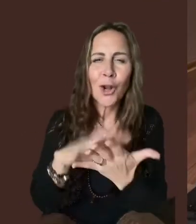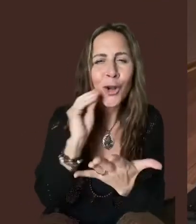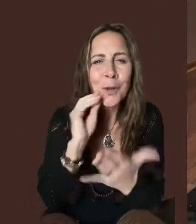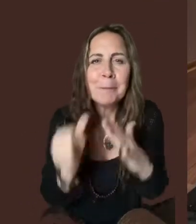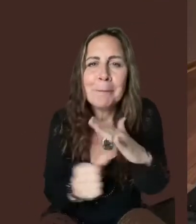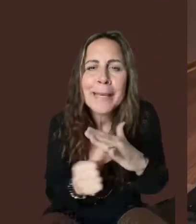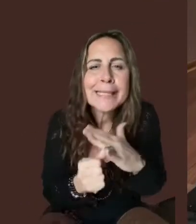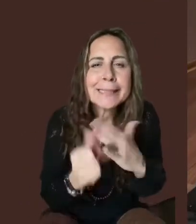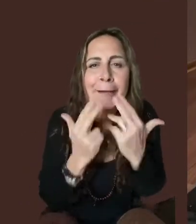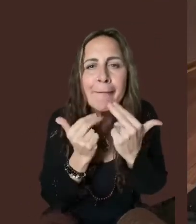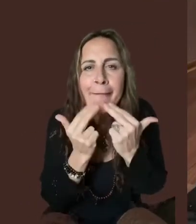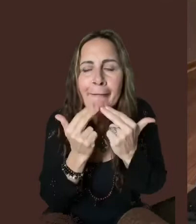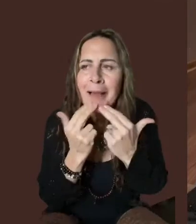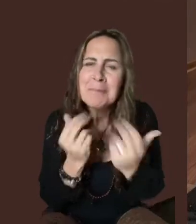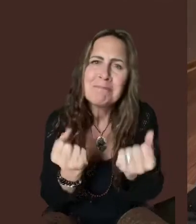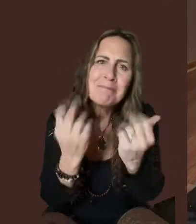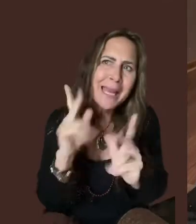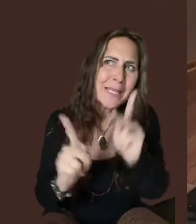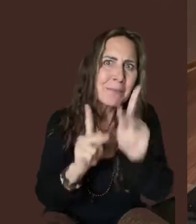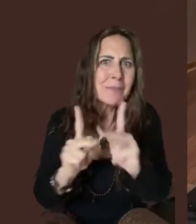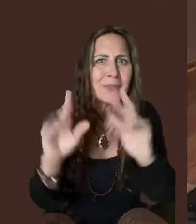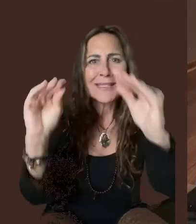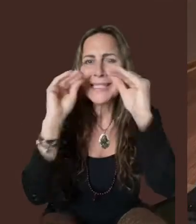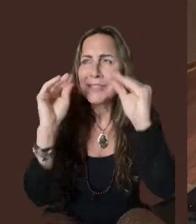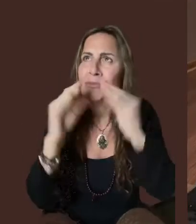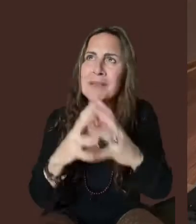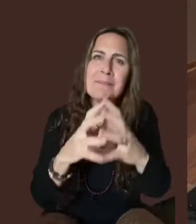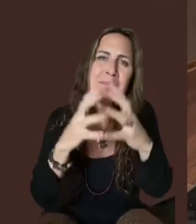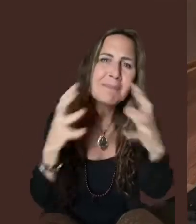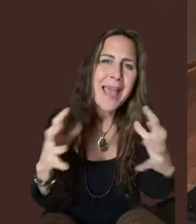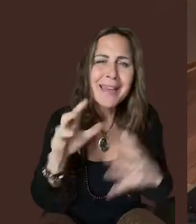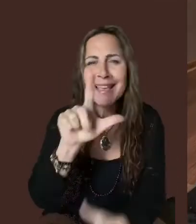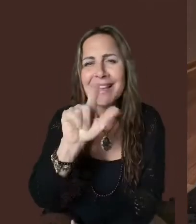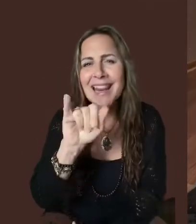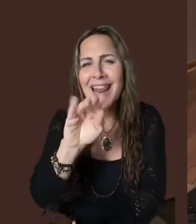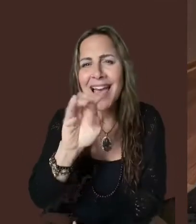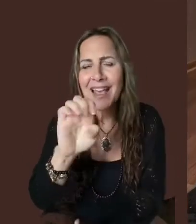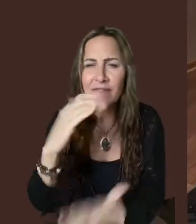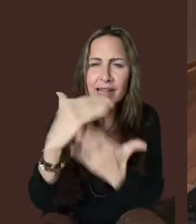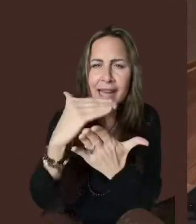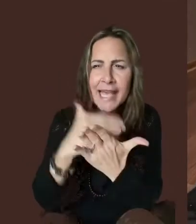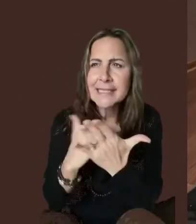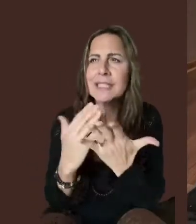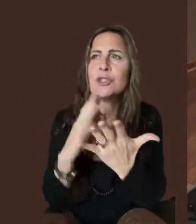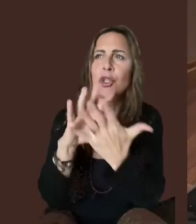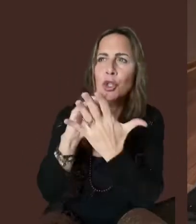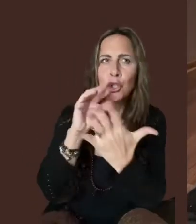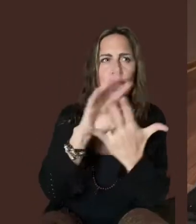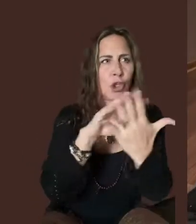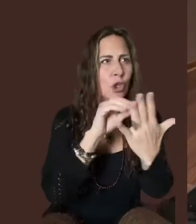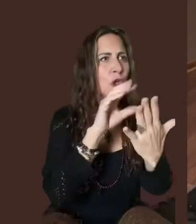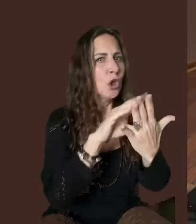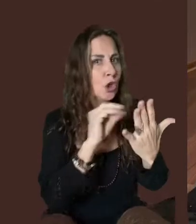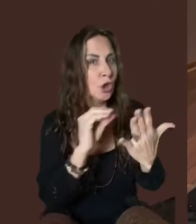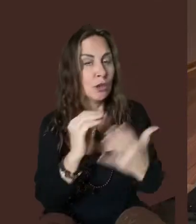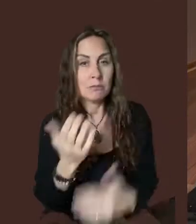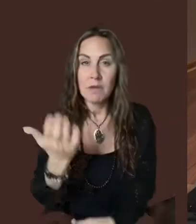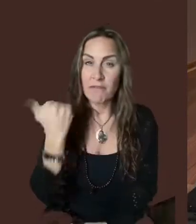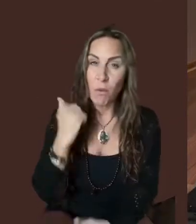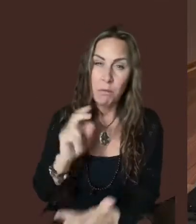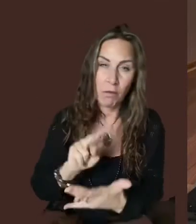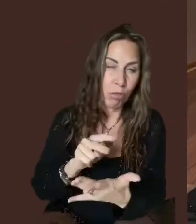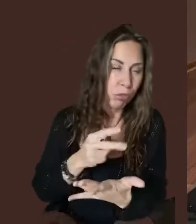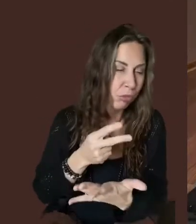had so many good people who've taught me so many life lessons, and like I said, picked me up when I was down